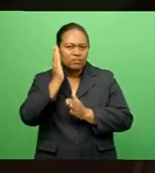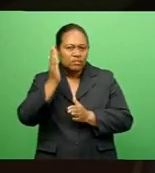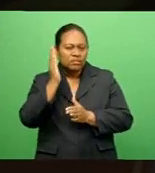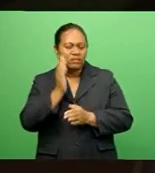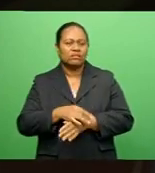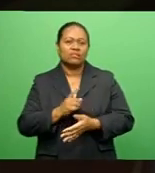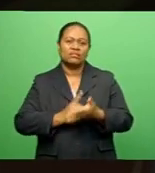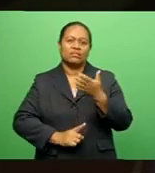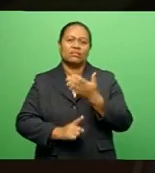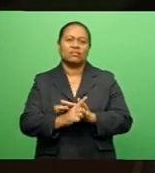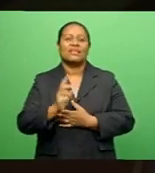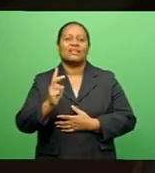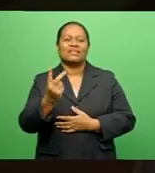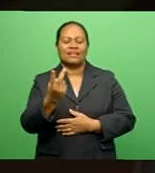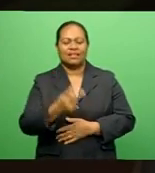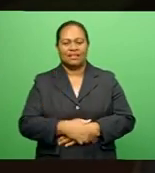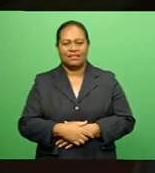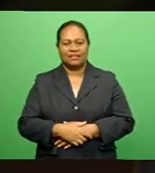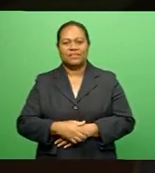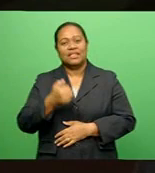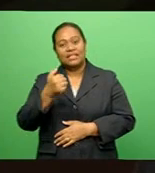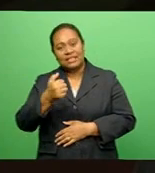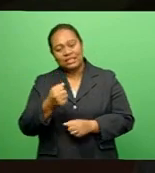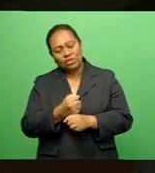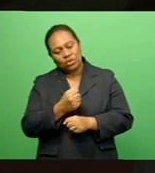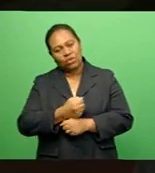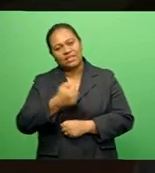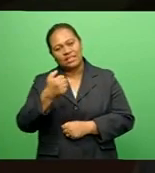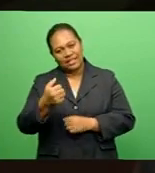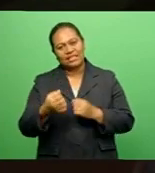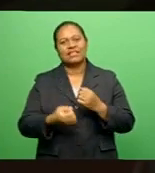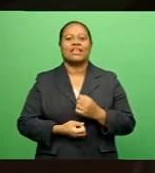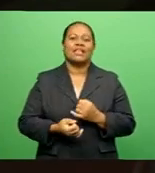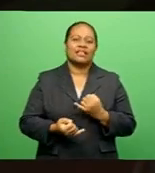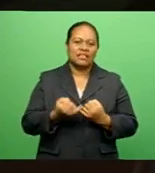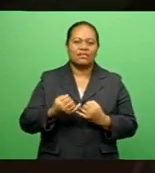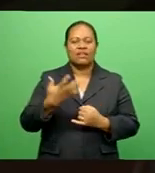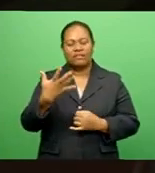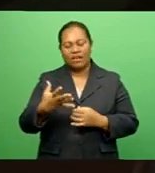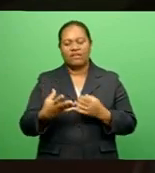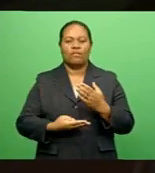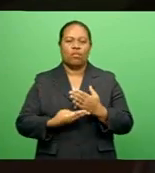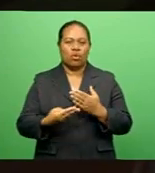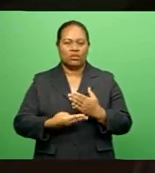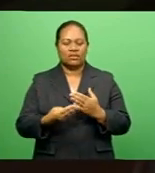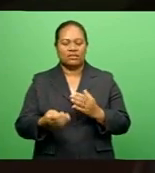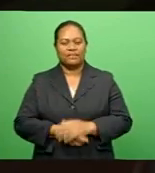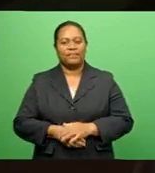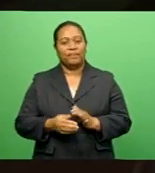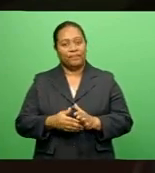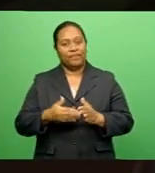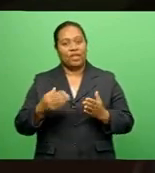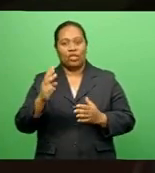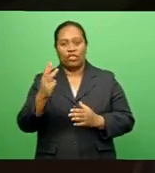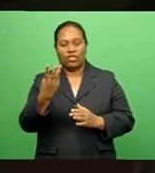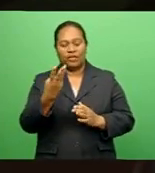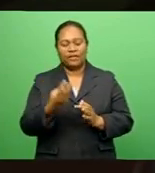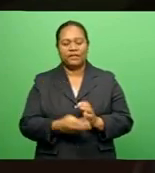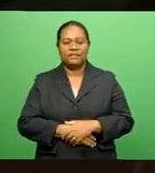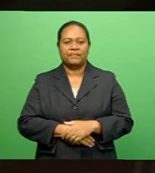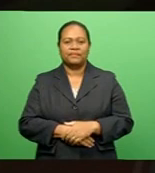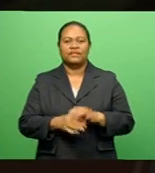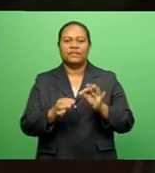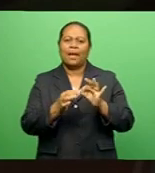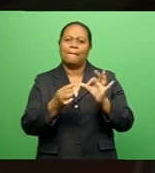close, finishing second with 6 gold, 6 silver and 5 bronze medals. And settling for third is